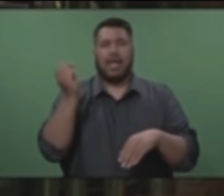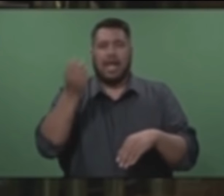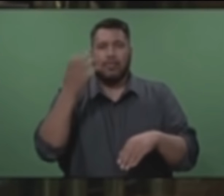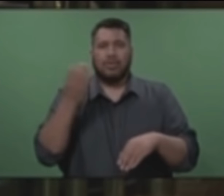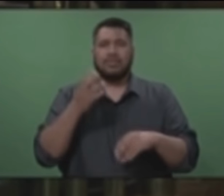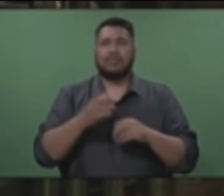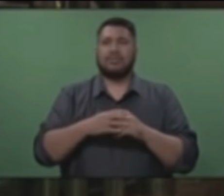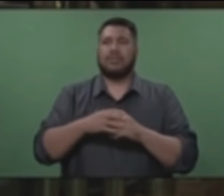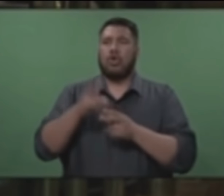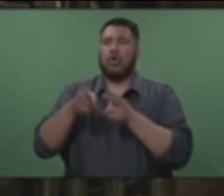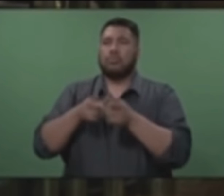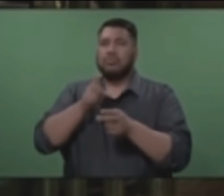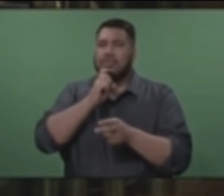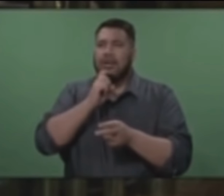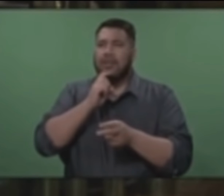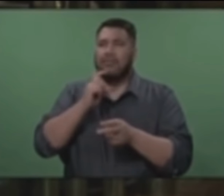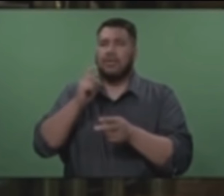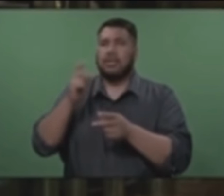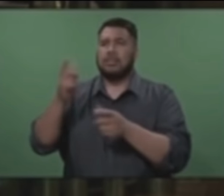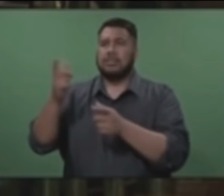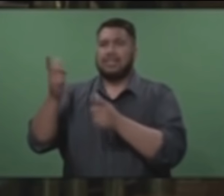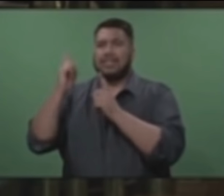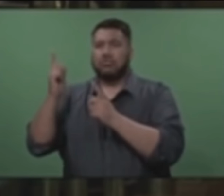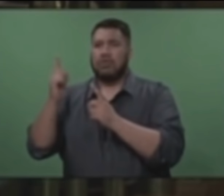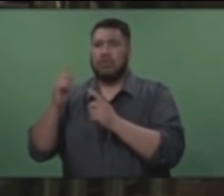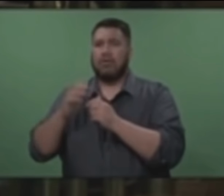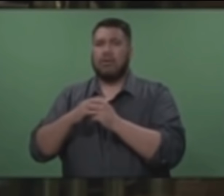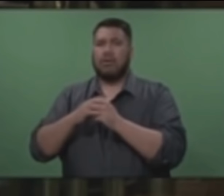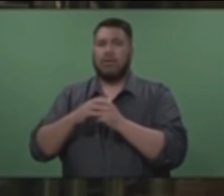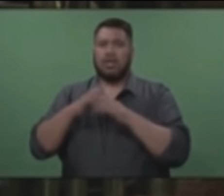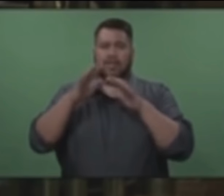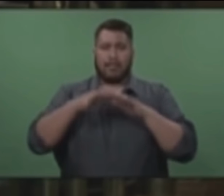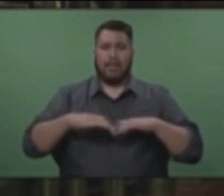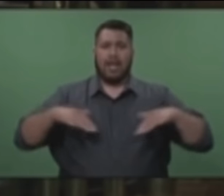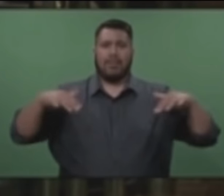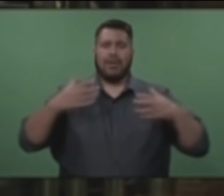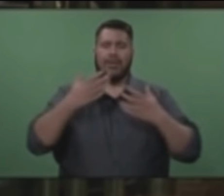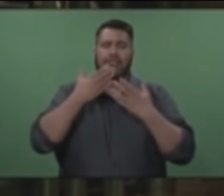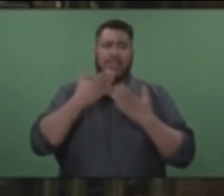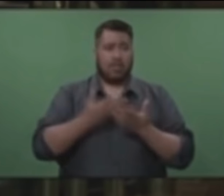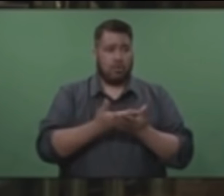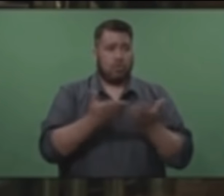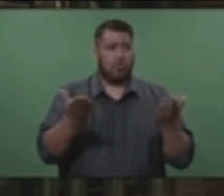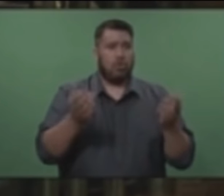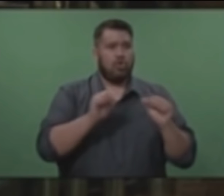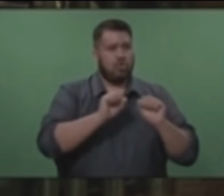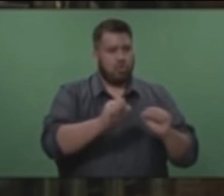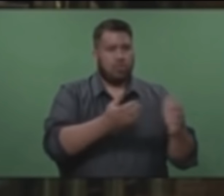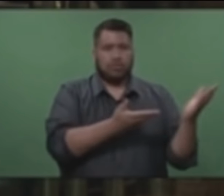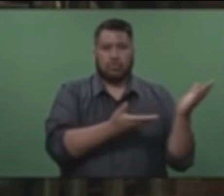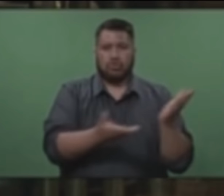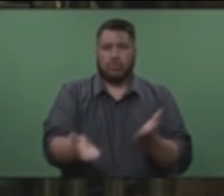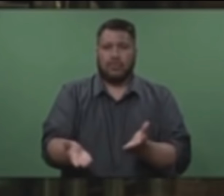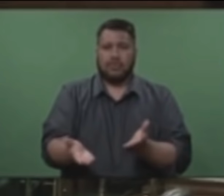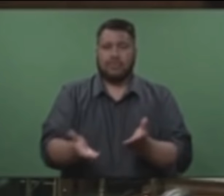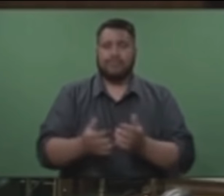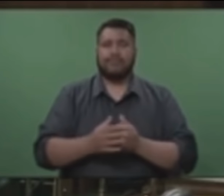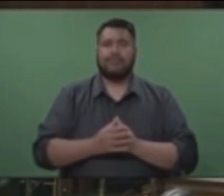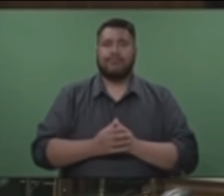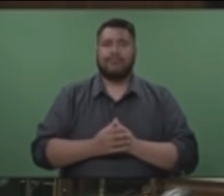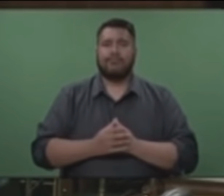staff, teachers, this Parliament thanks you for your service. To those who have held